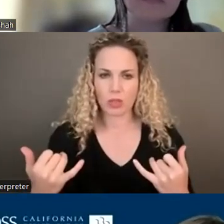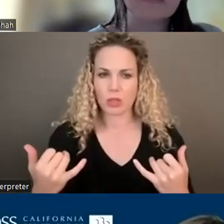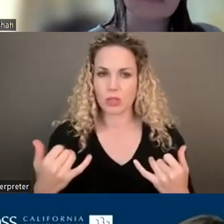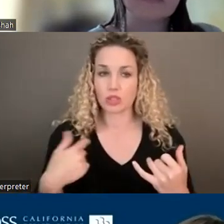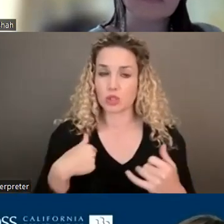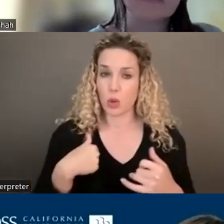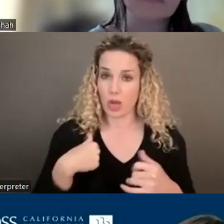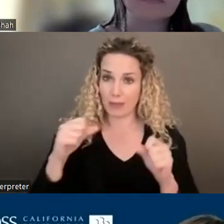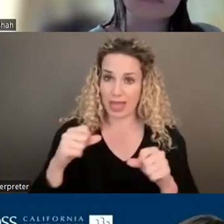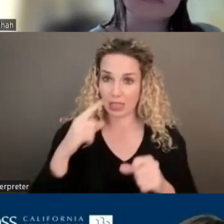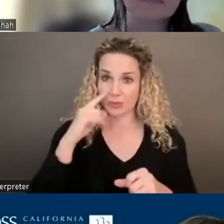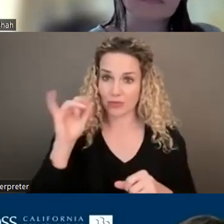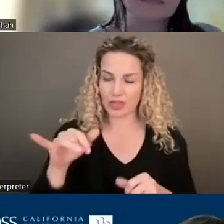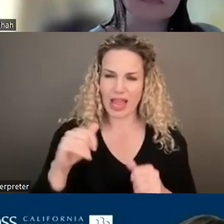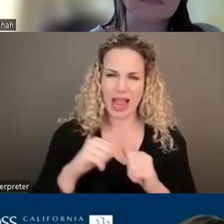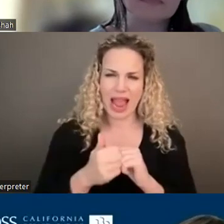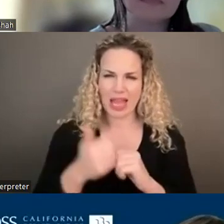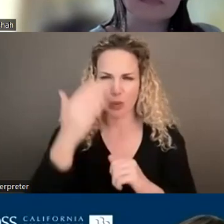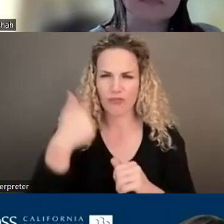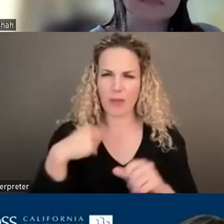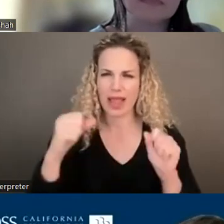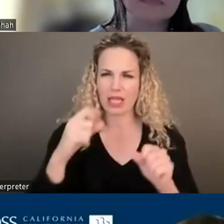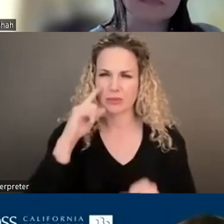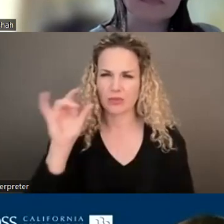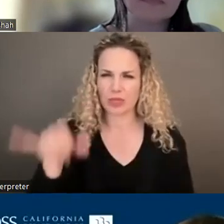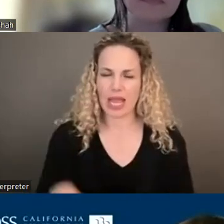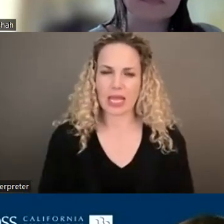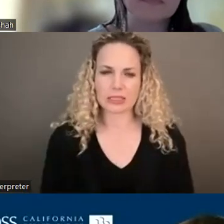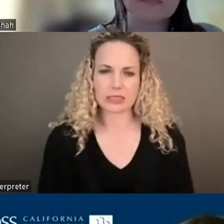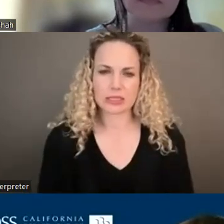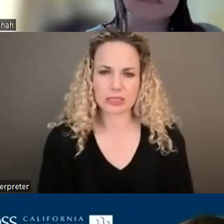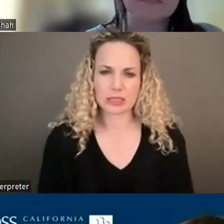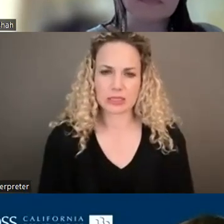be eligible for it, and how would I know if I'm eligible for it?